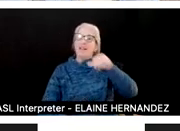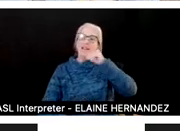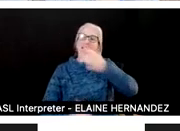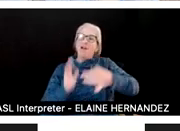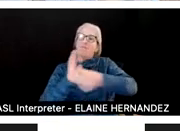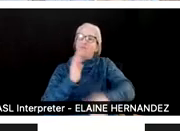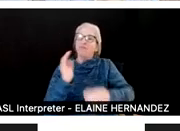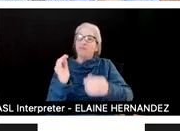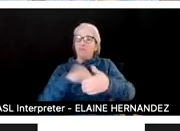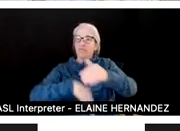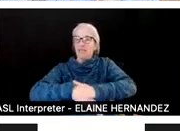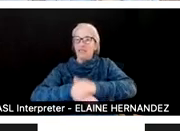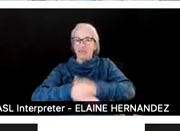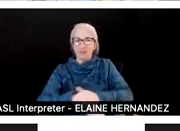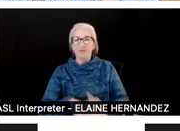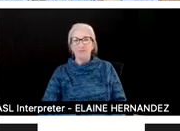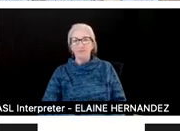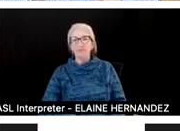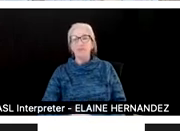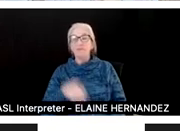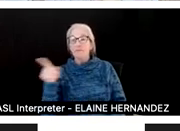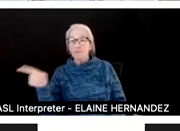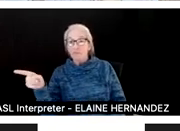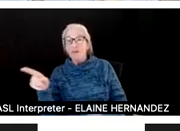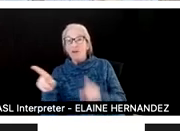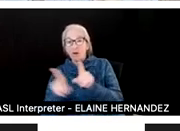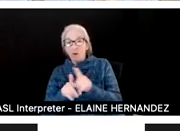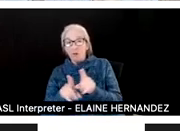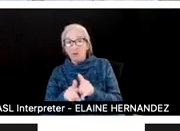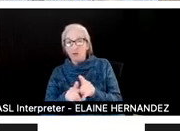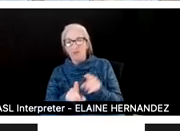Discouraging or recommending that certain communities,